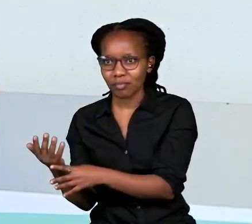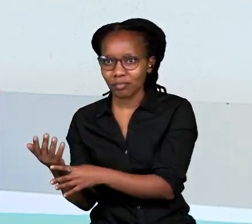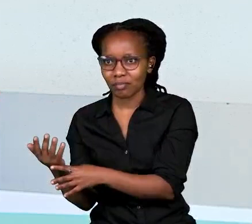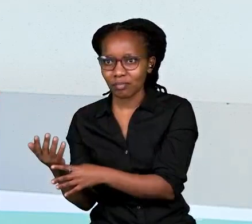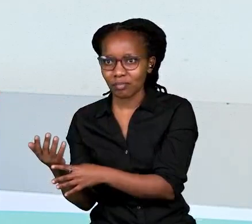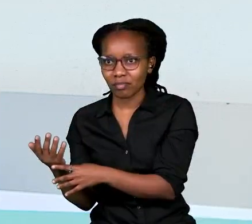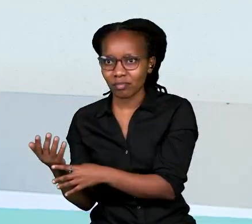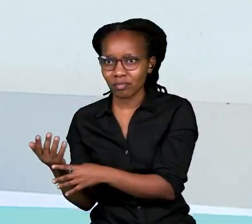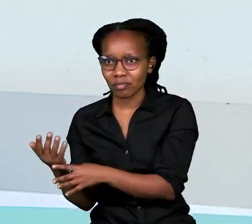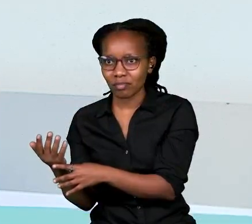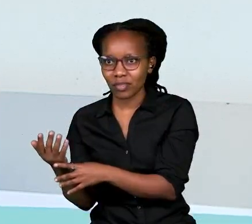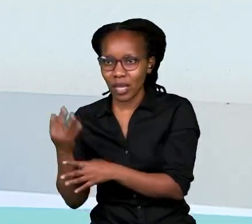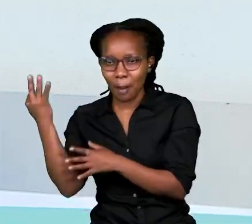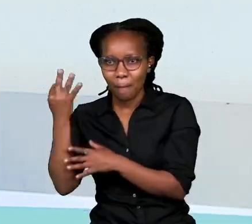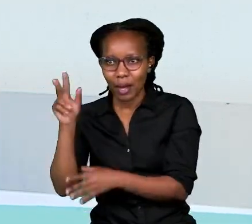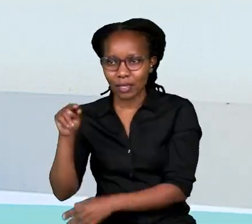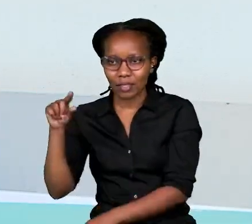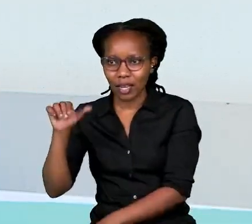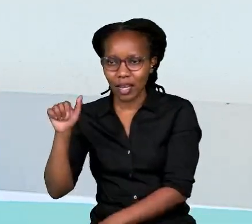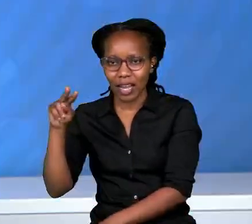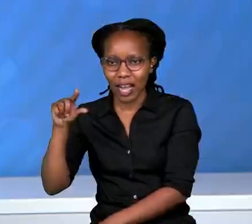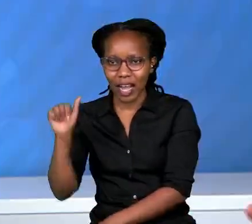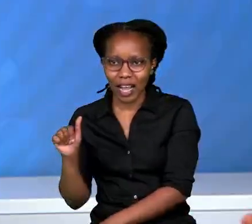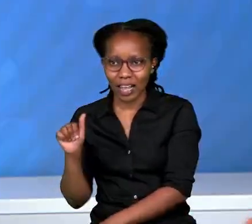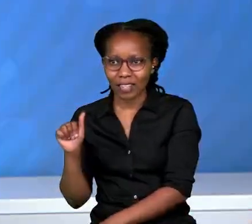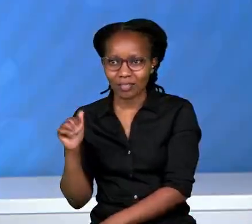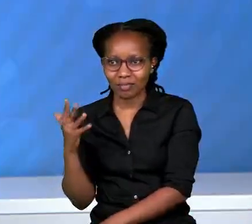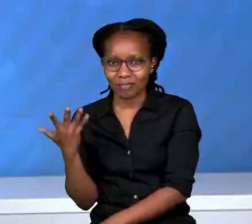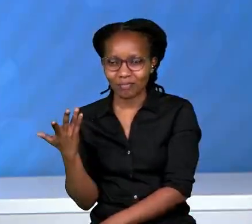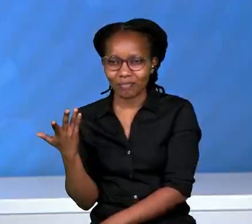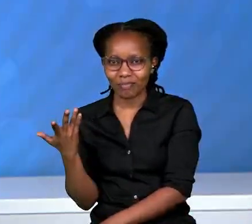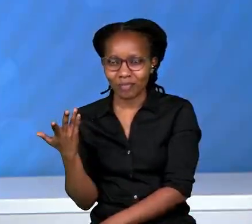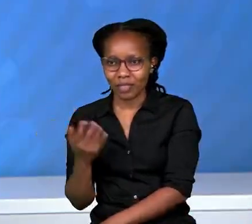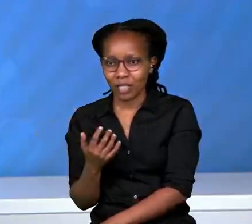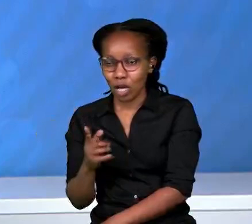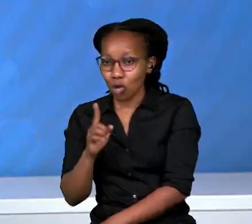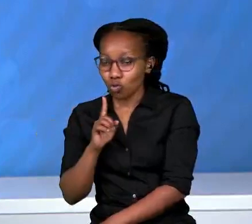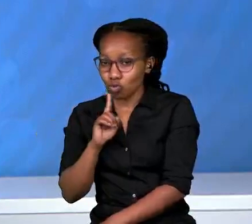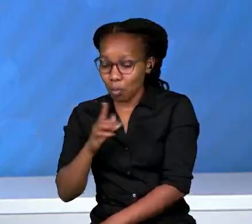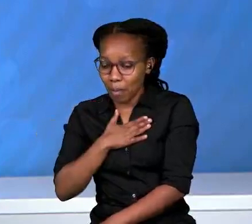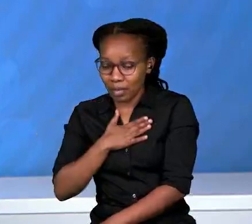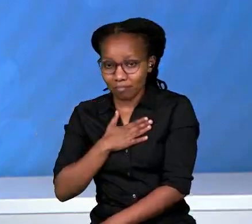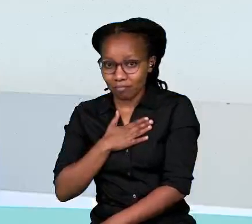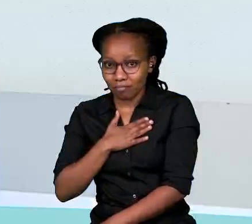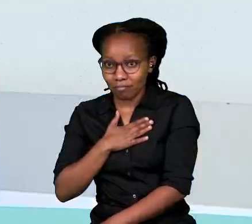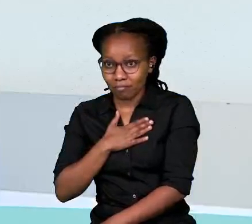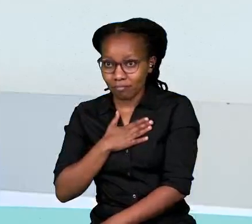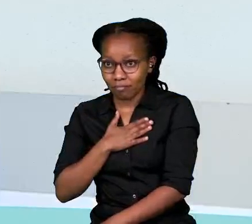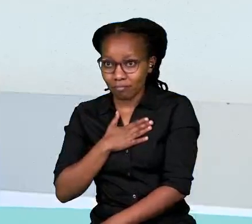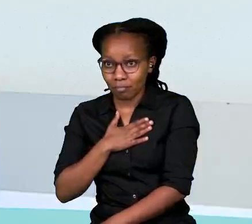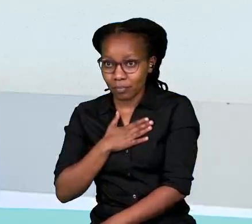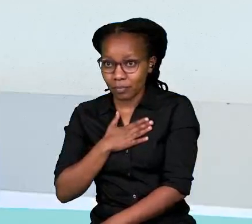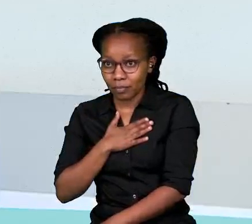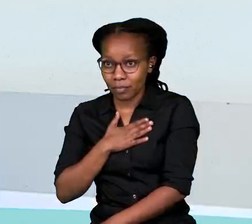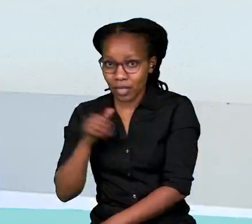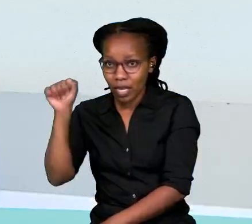Nganga, the other was calling the Bioski, you call. But the point is here. The point is here. Where yes. I come from, where yes. I come from, and allow me to say this, where I come yes. from